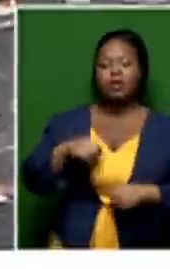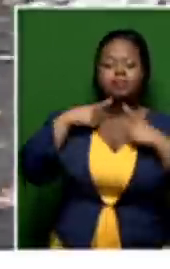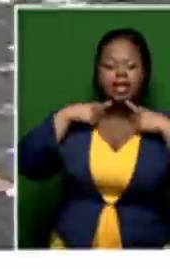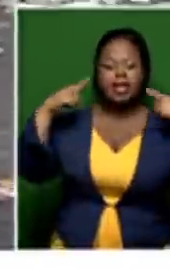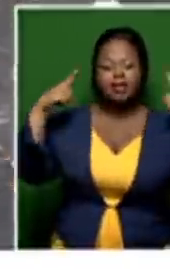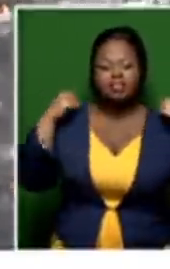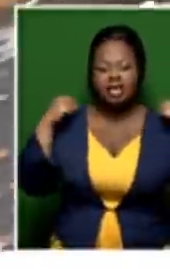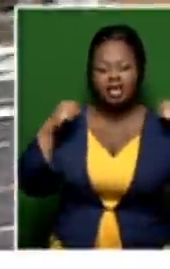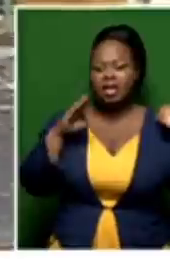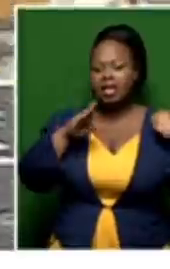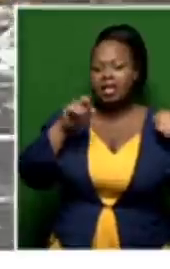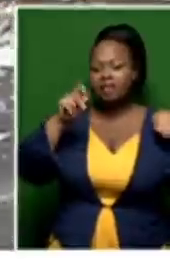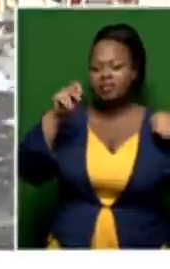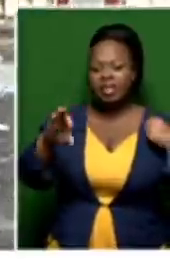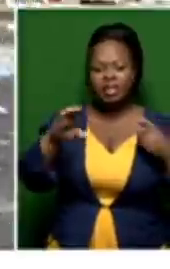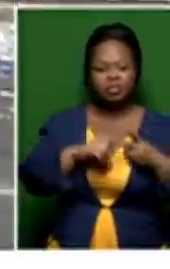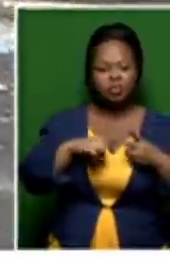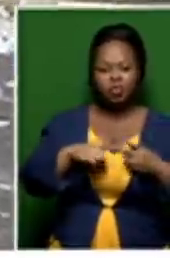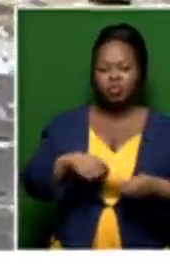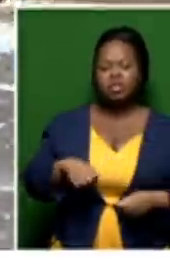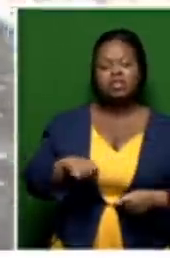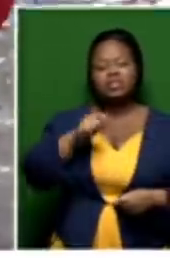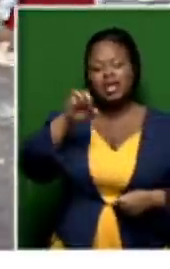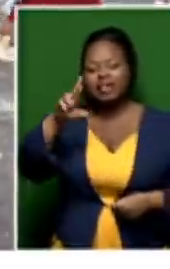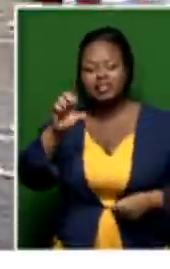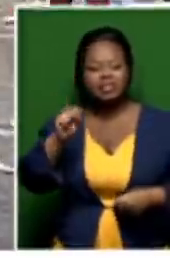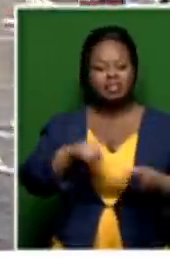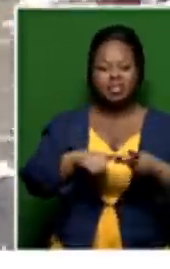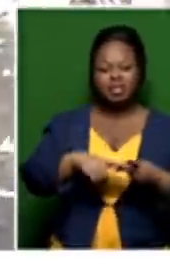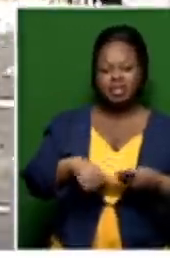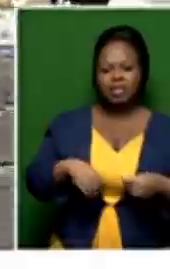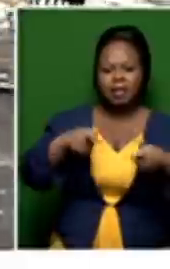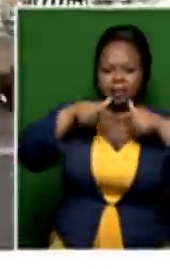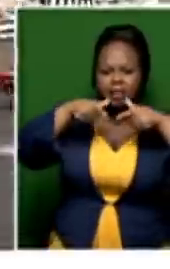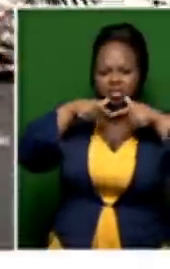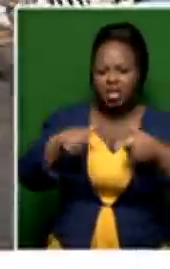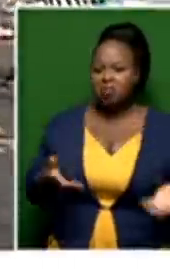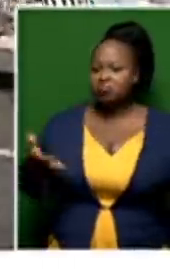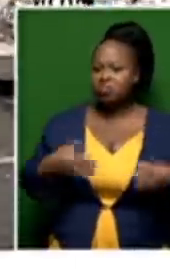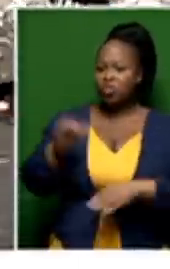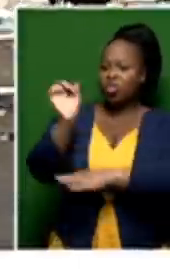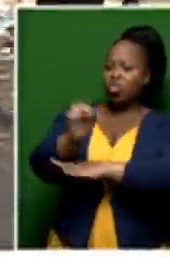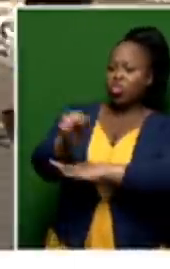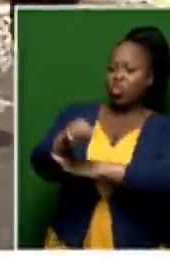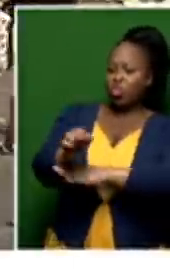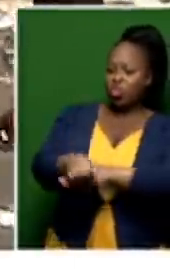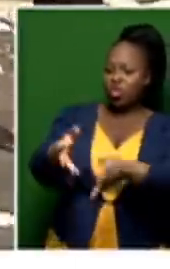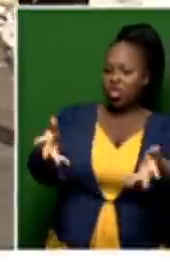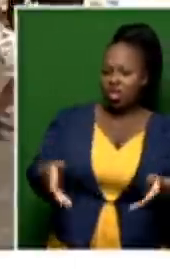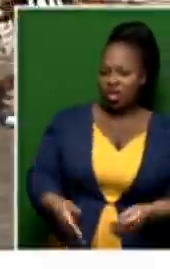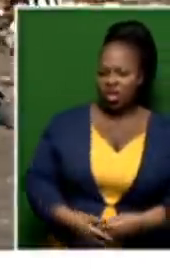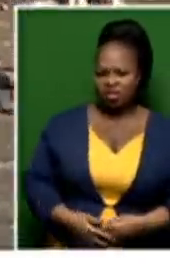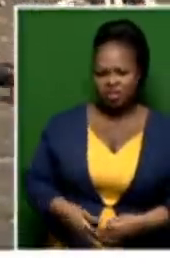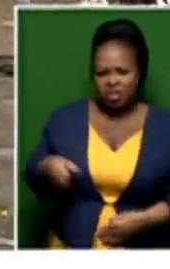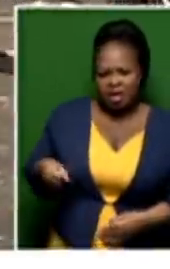KFC here as well, Steers, Debonair's Pizza, everything. Take a look. I mean, nobody really cares here.